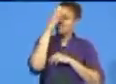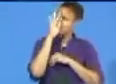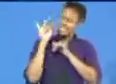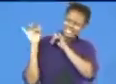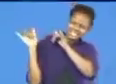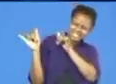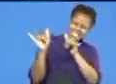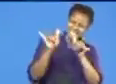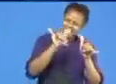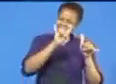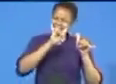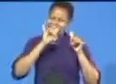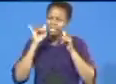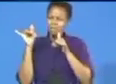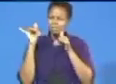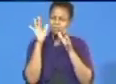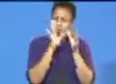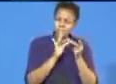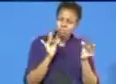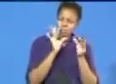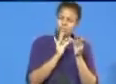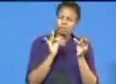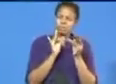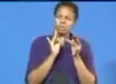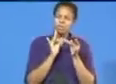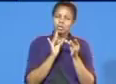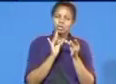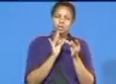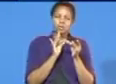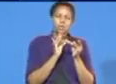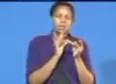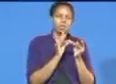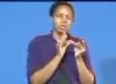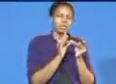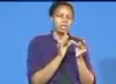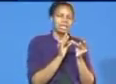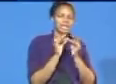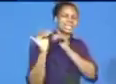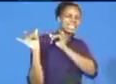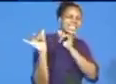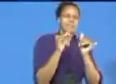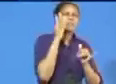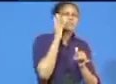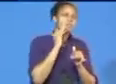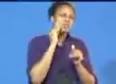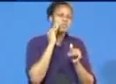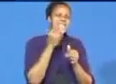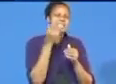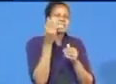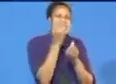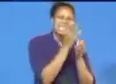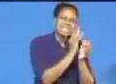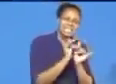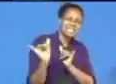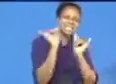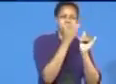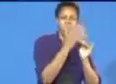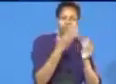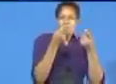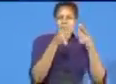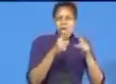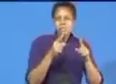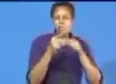story is in the rich country and the poor. Because we are only